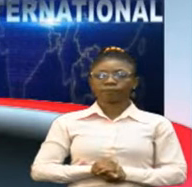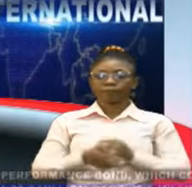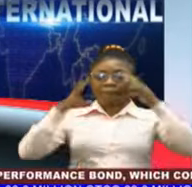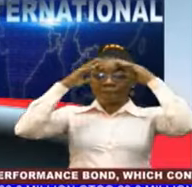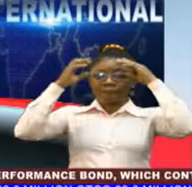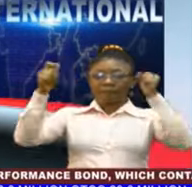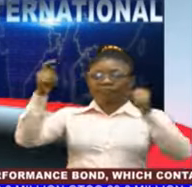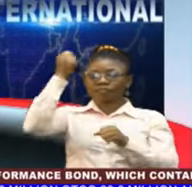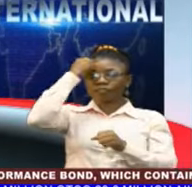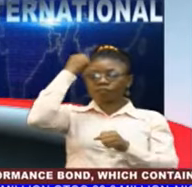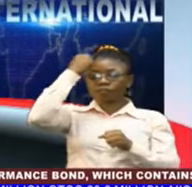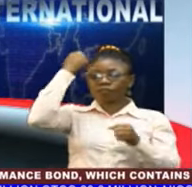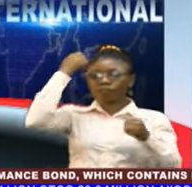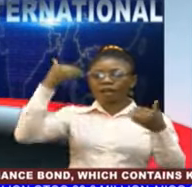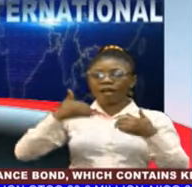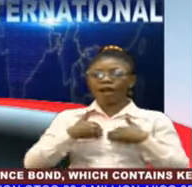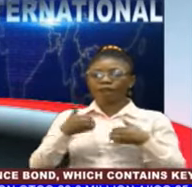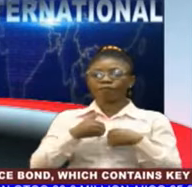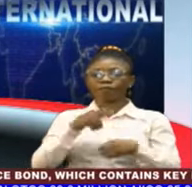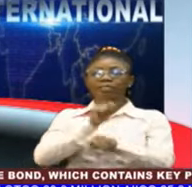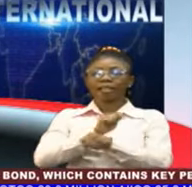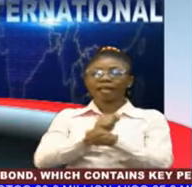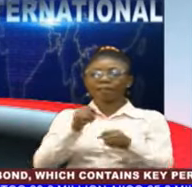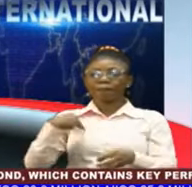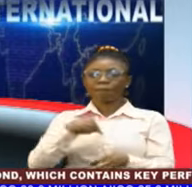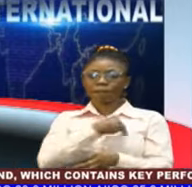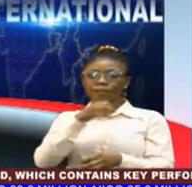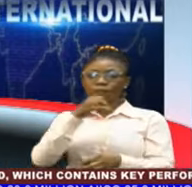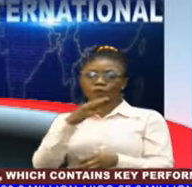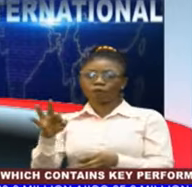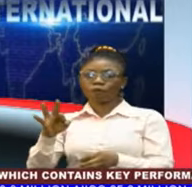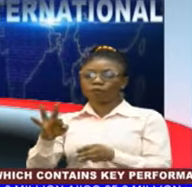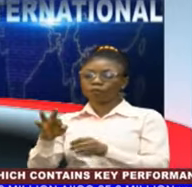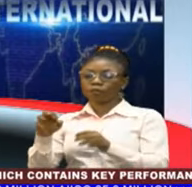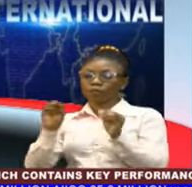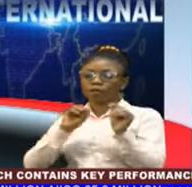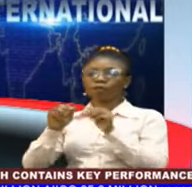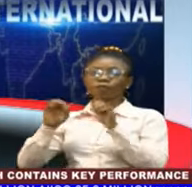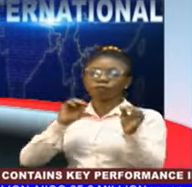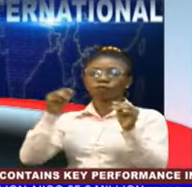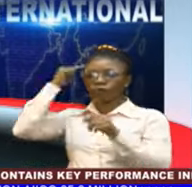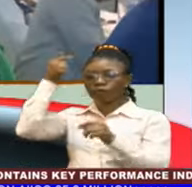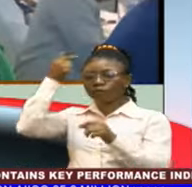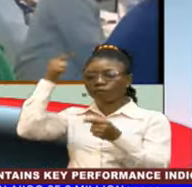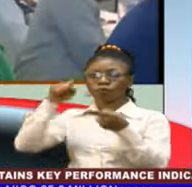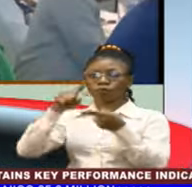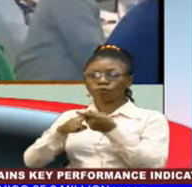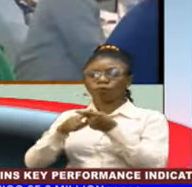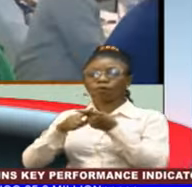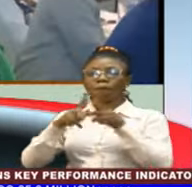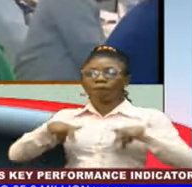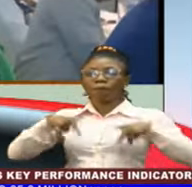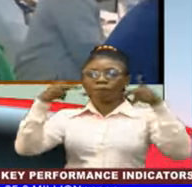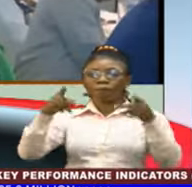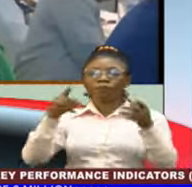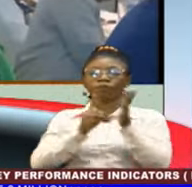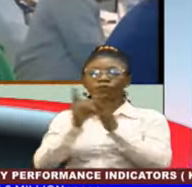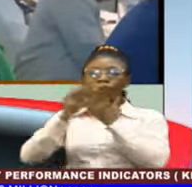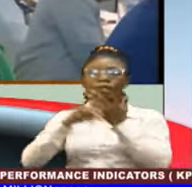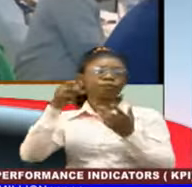President Bola Tinubu has tasked members of his cabinet to redouble their efforts towards enhancing the development of